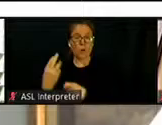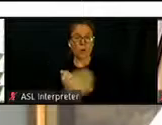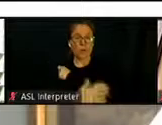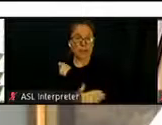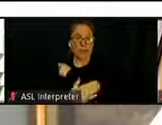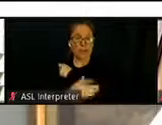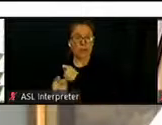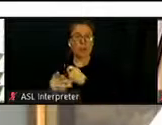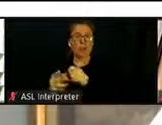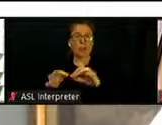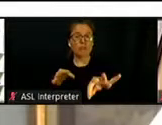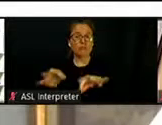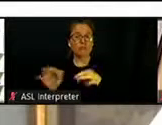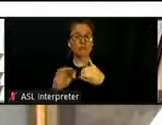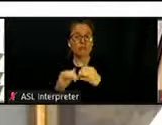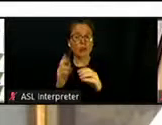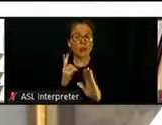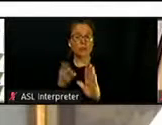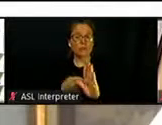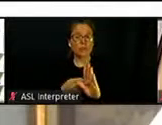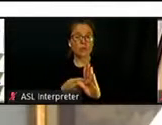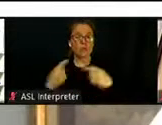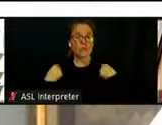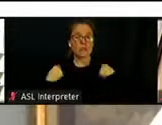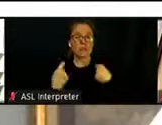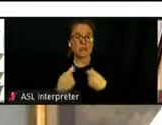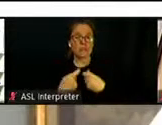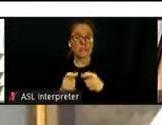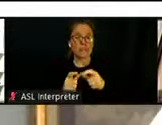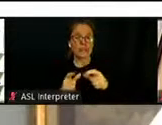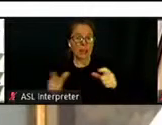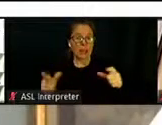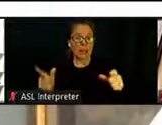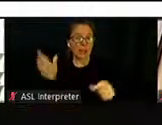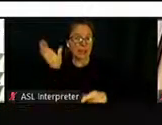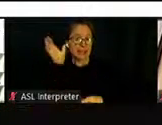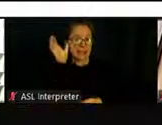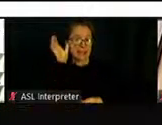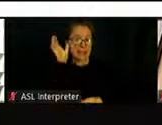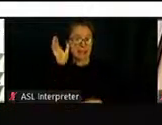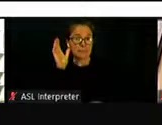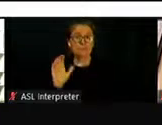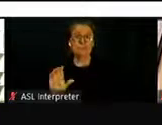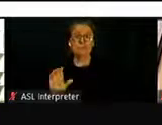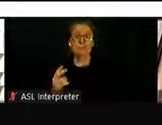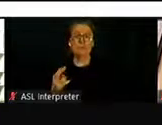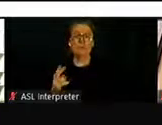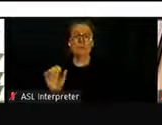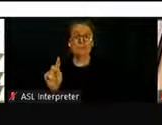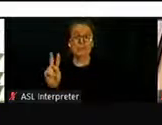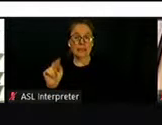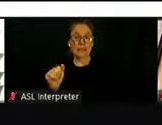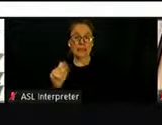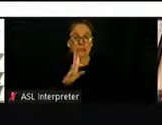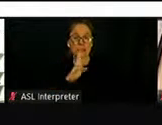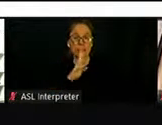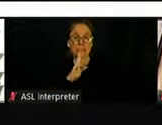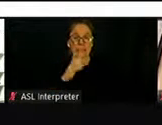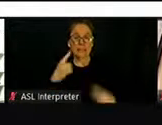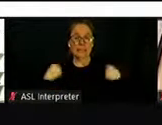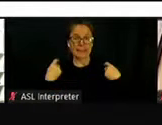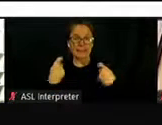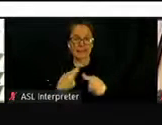the Spanish language channel. Christina, are you there? Yes, thank you, Marcus. Gracias por acompañarnos esta